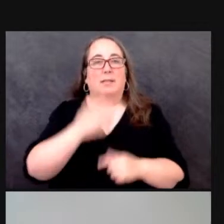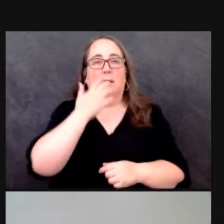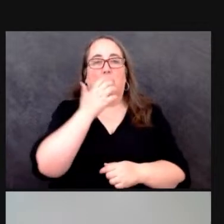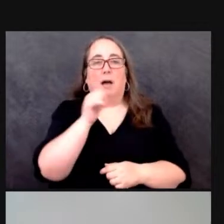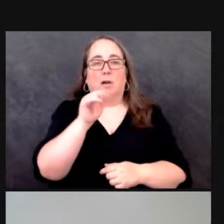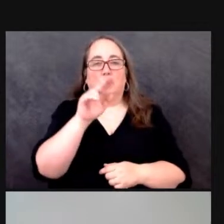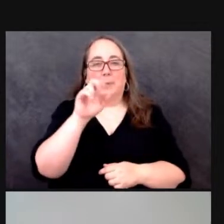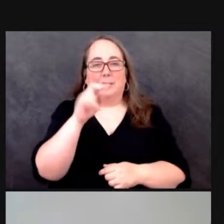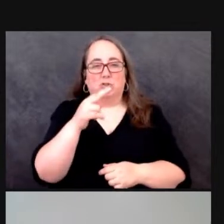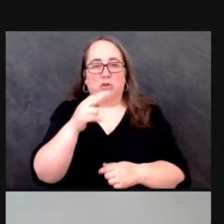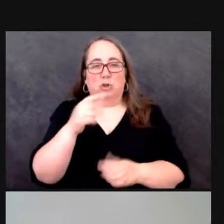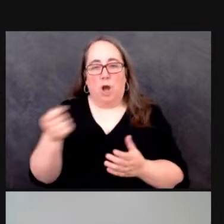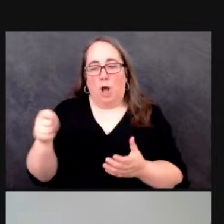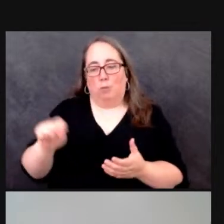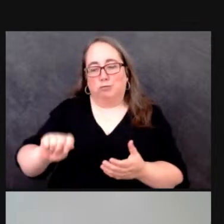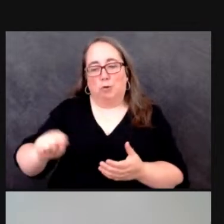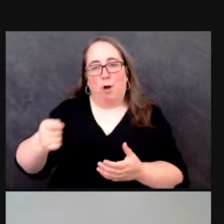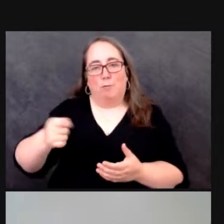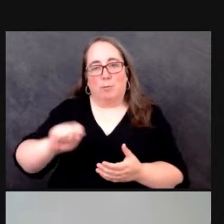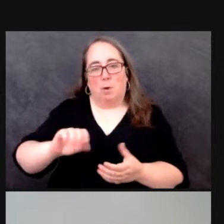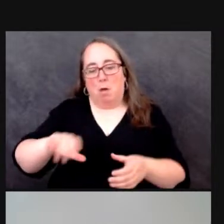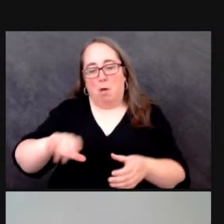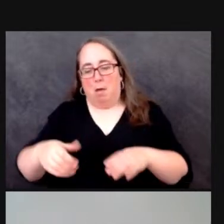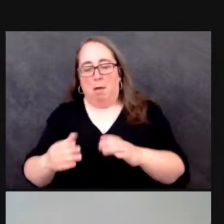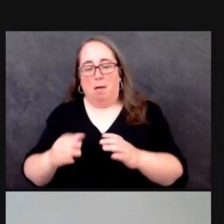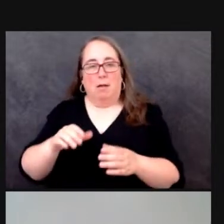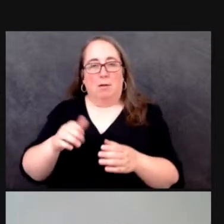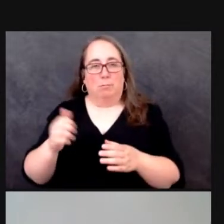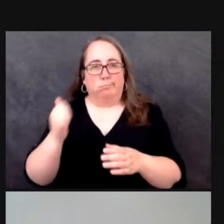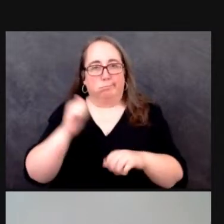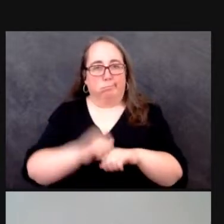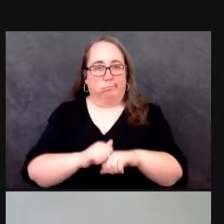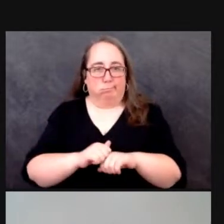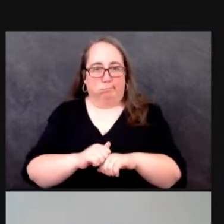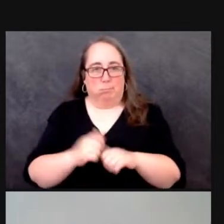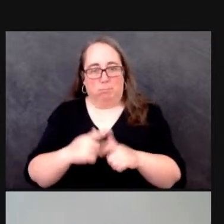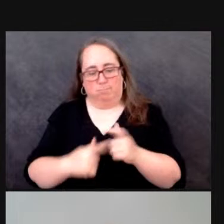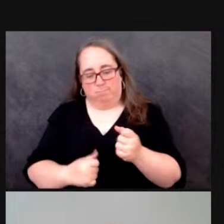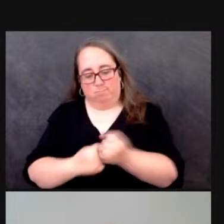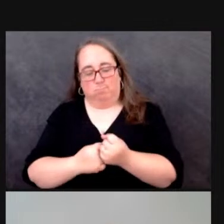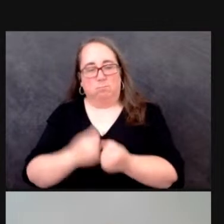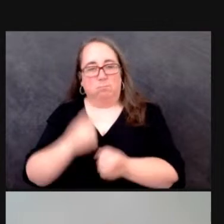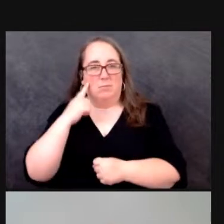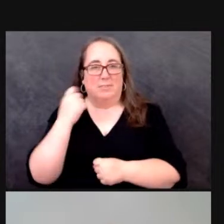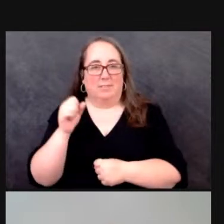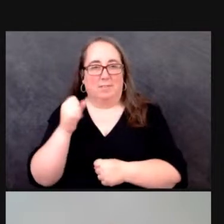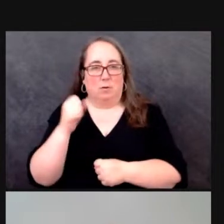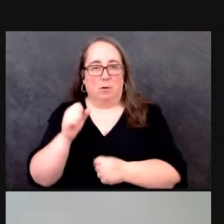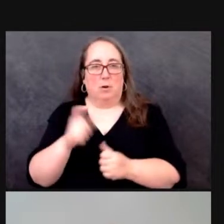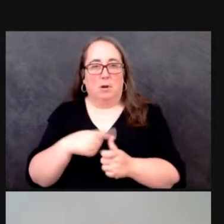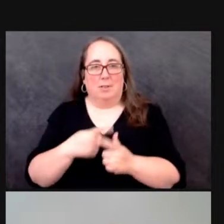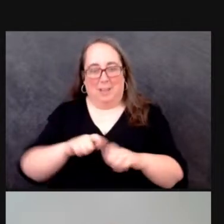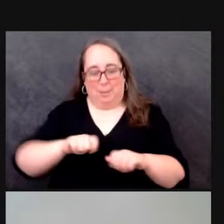ladled into the pot. Upon cooling, it solidifies and reinforces the silver, which then can be